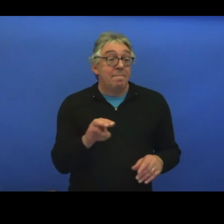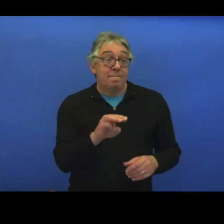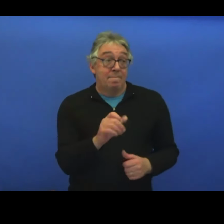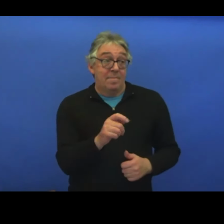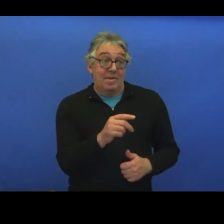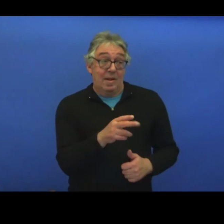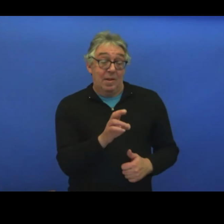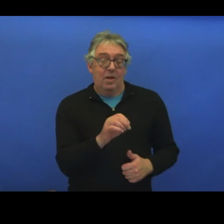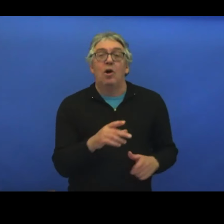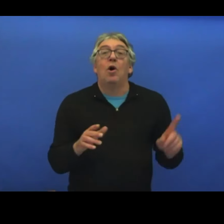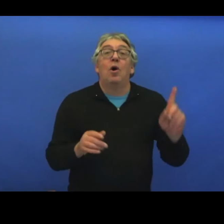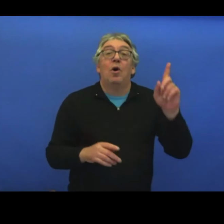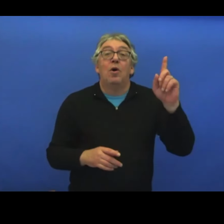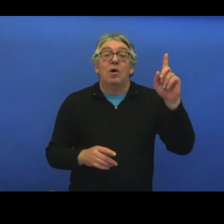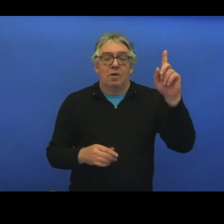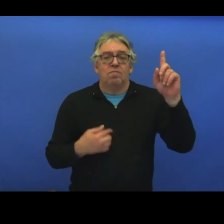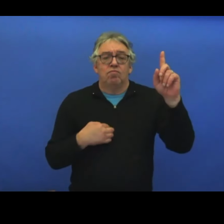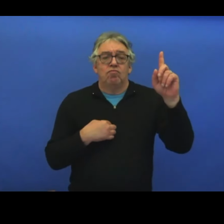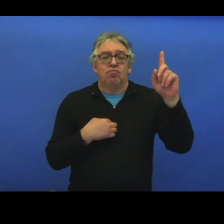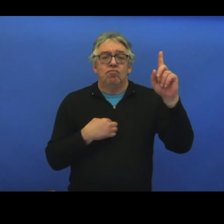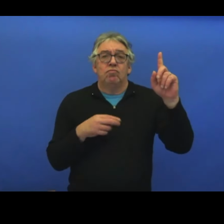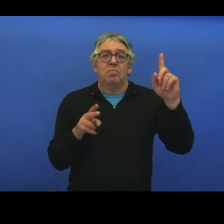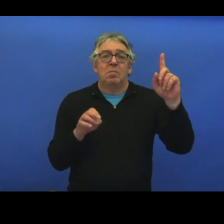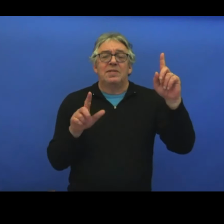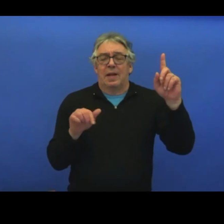Because it sorry, I didn't see it.